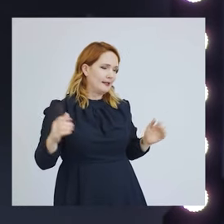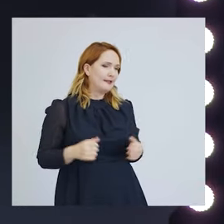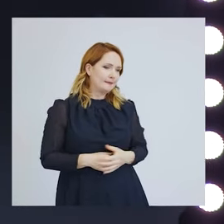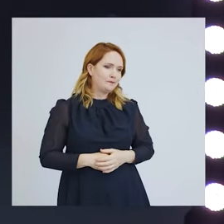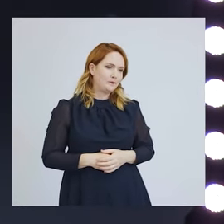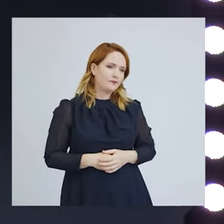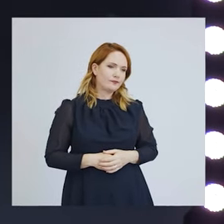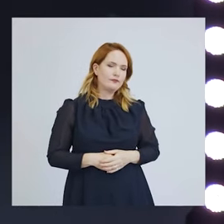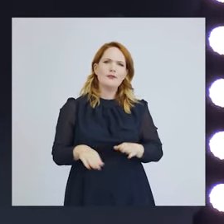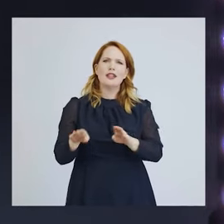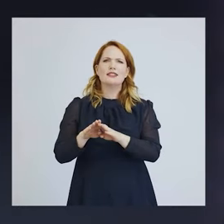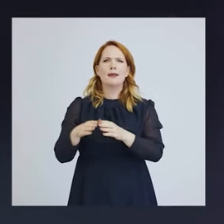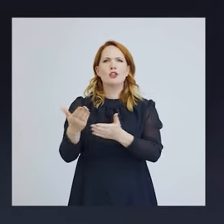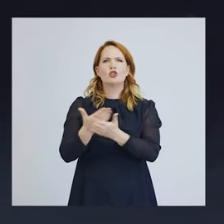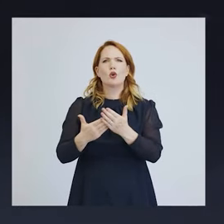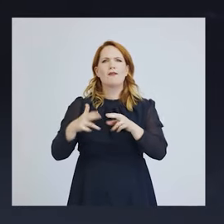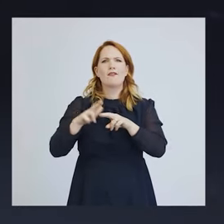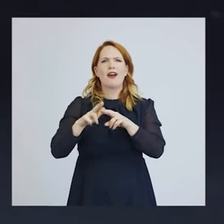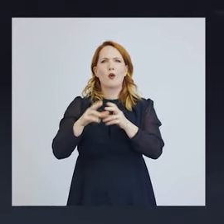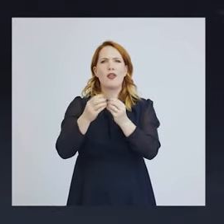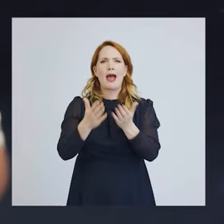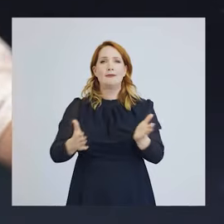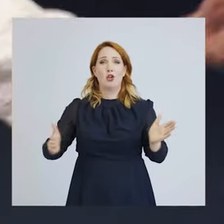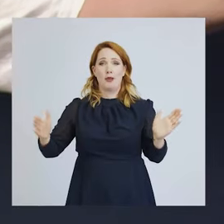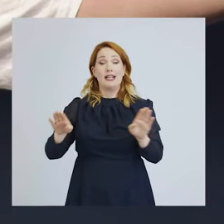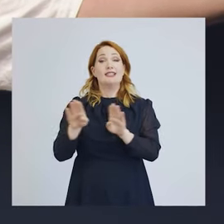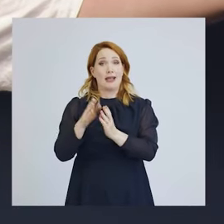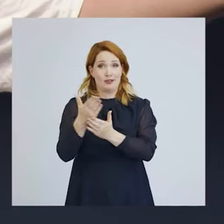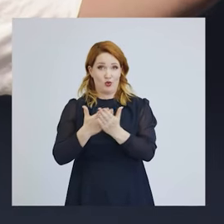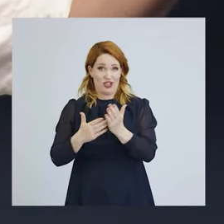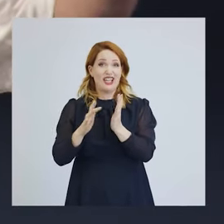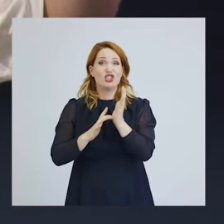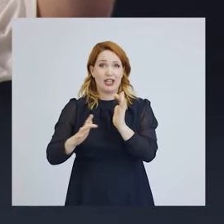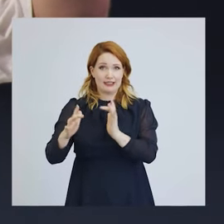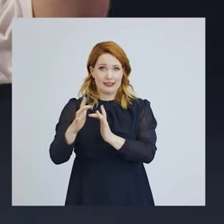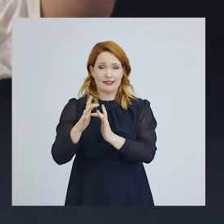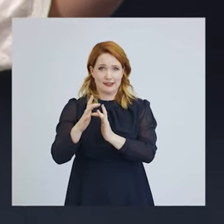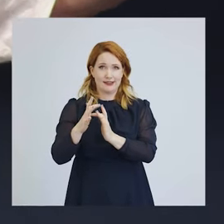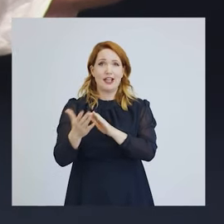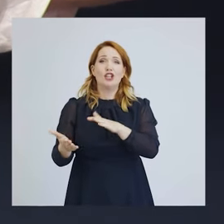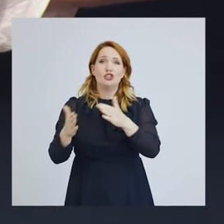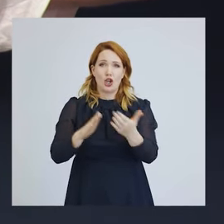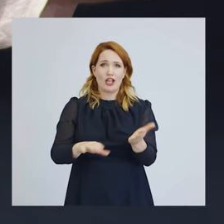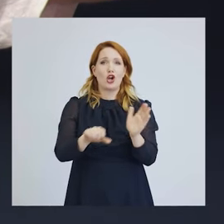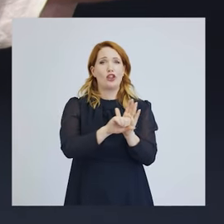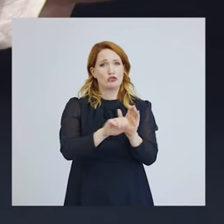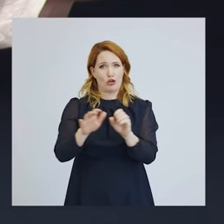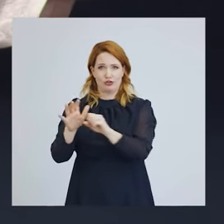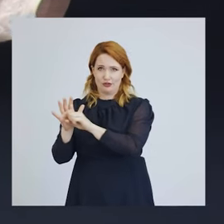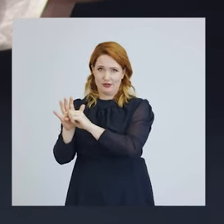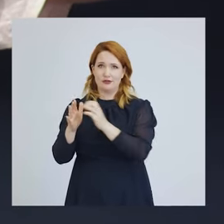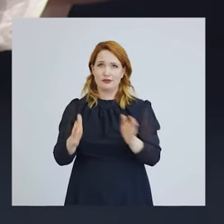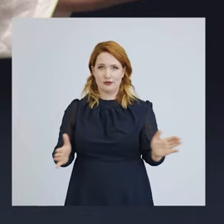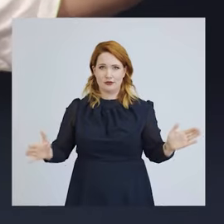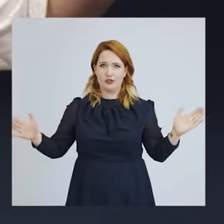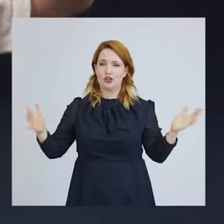fact, the same God in that story of the Father with his arms open is the same God of Jesus that died on the cross for us with his